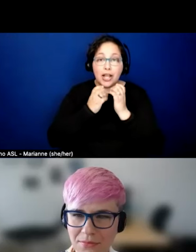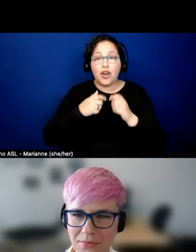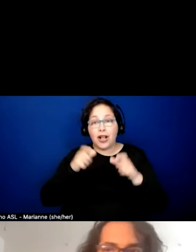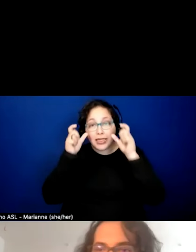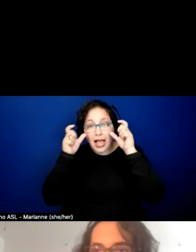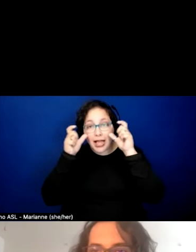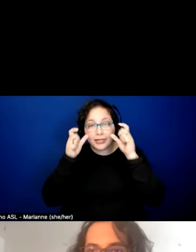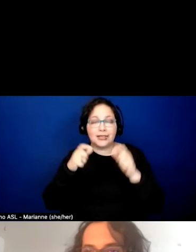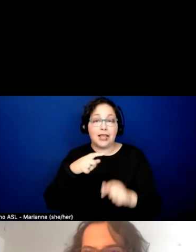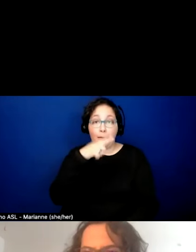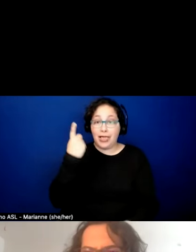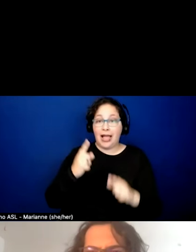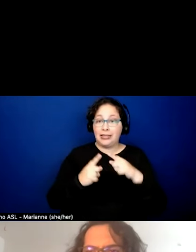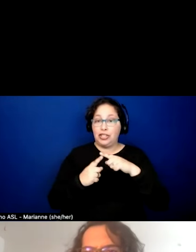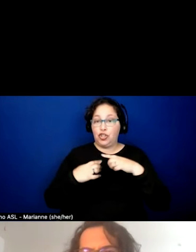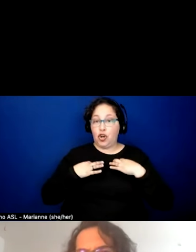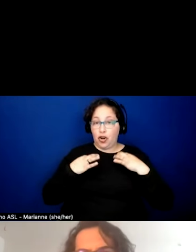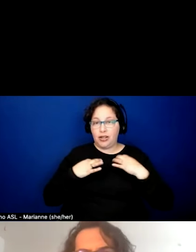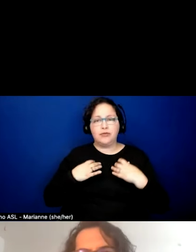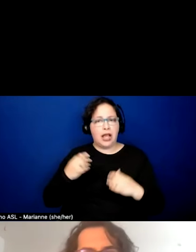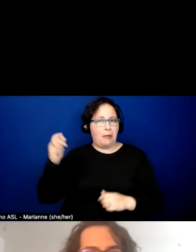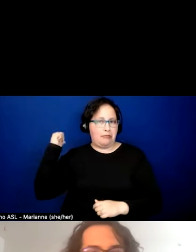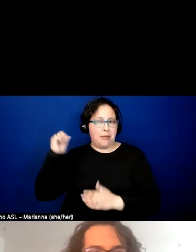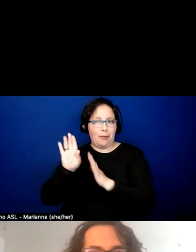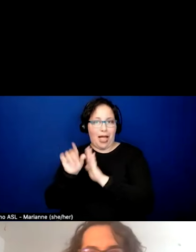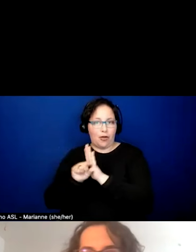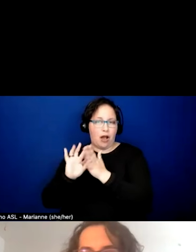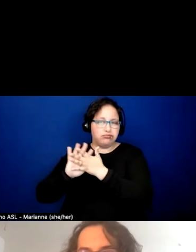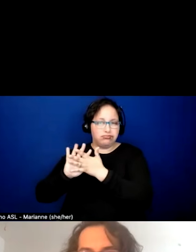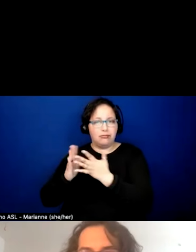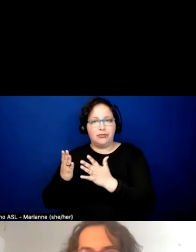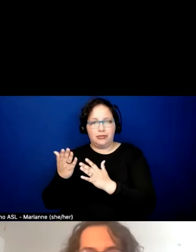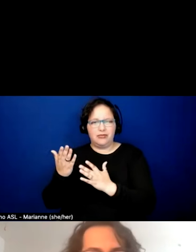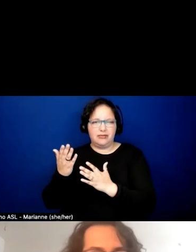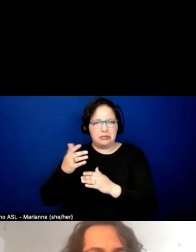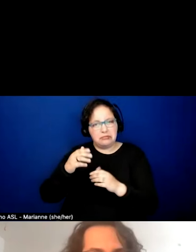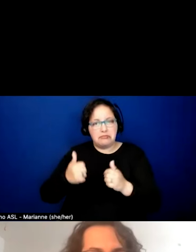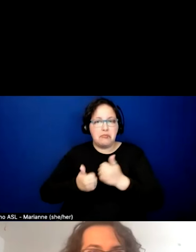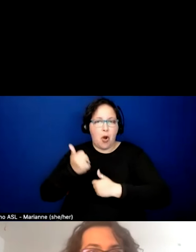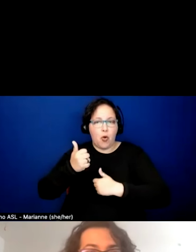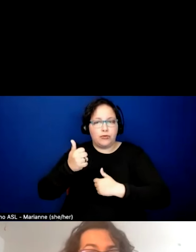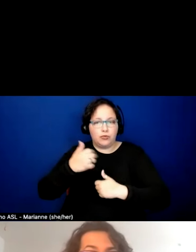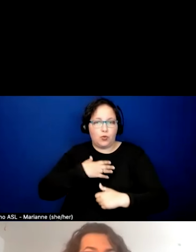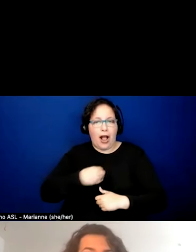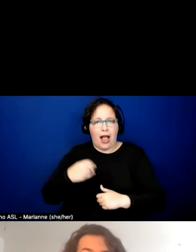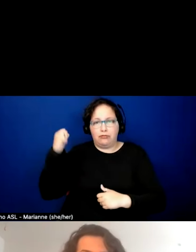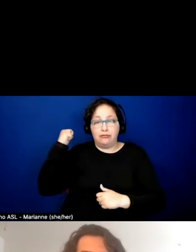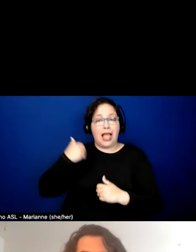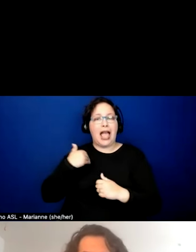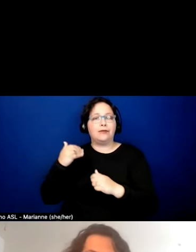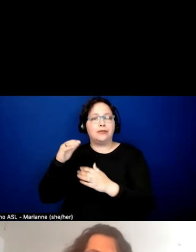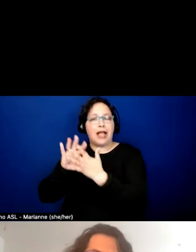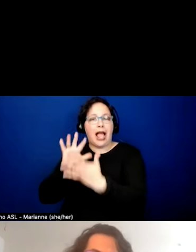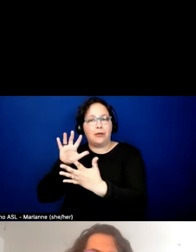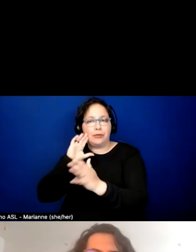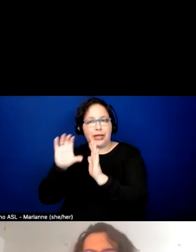black t-shirt. The background is mostly white and there's a painting, kind of abstract painting behind me. Today I'm going to